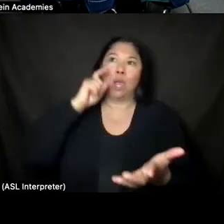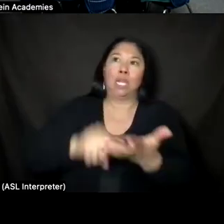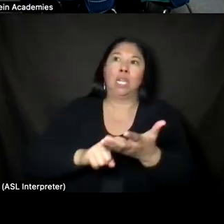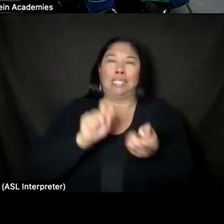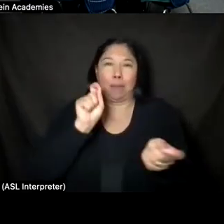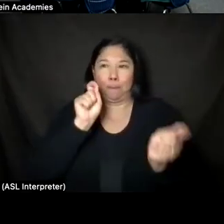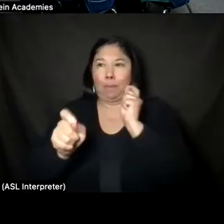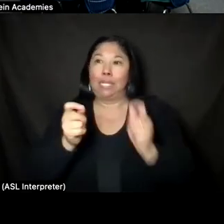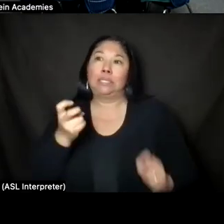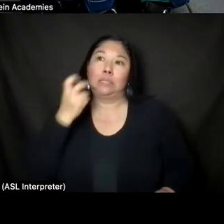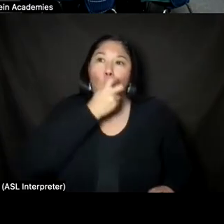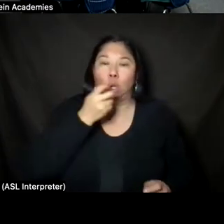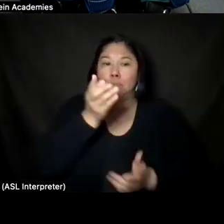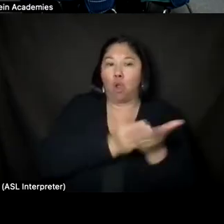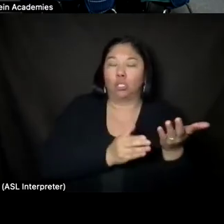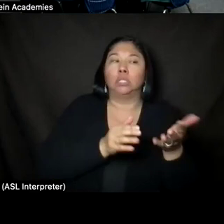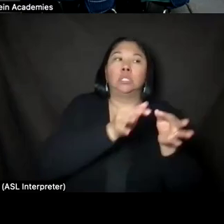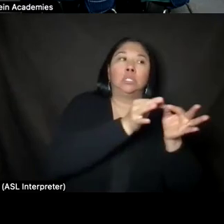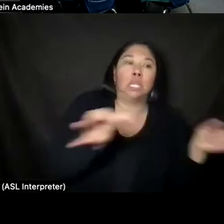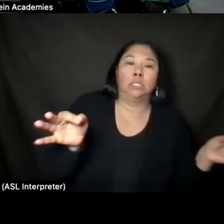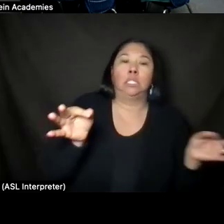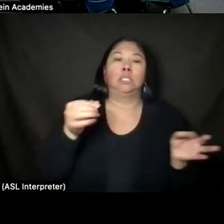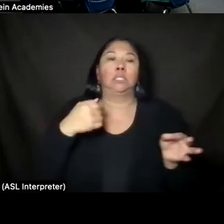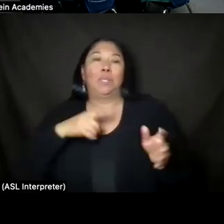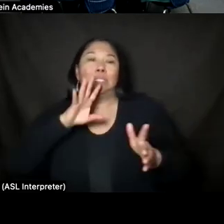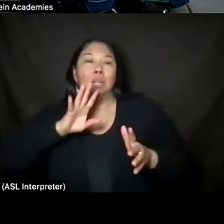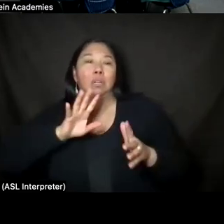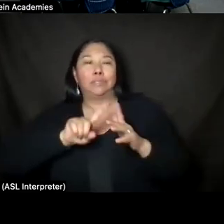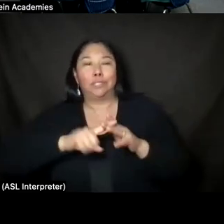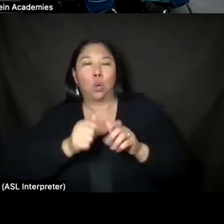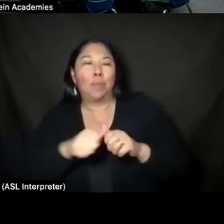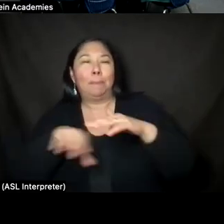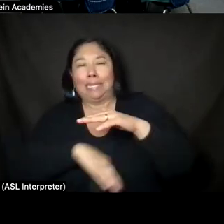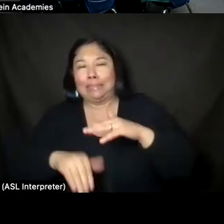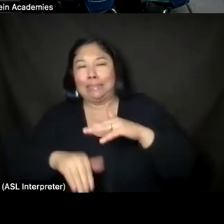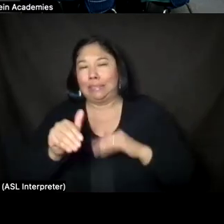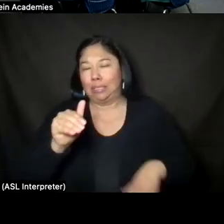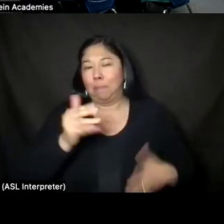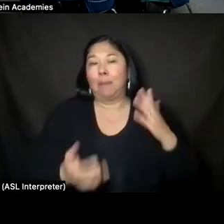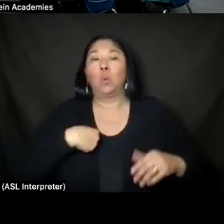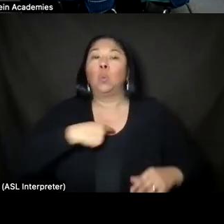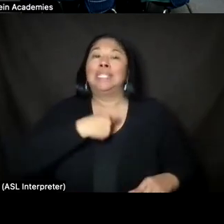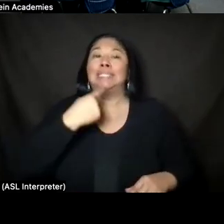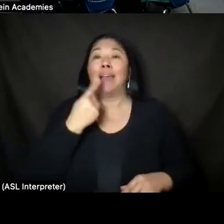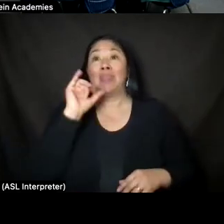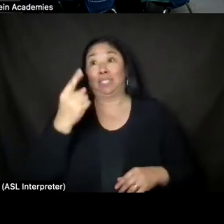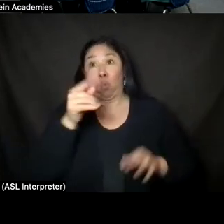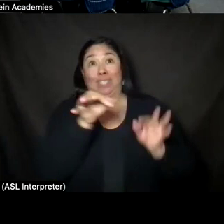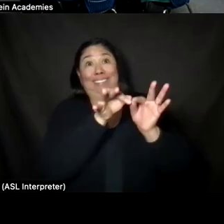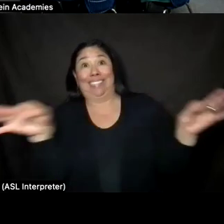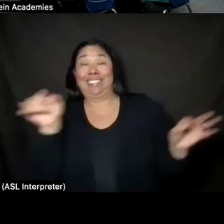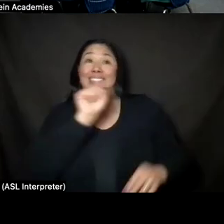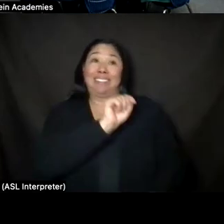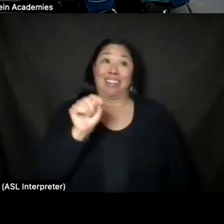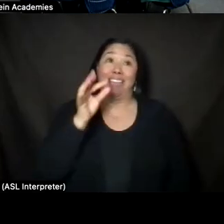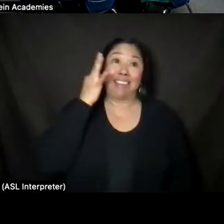of sentences and of words. So we start off, pretty basic, and we might say, here's a sentence. The cat is